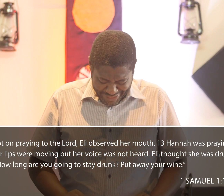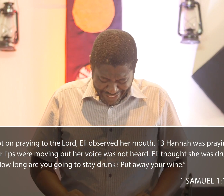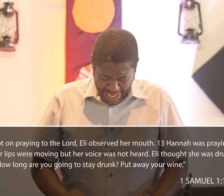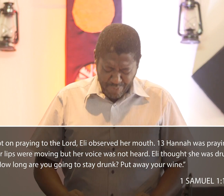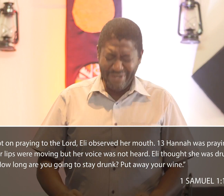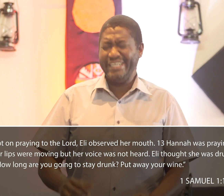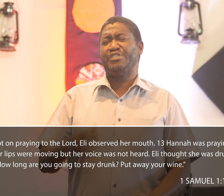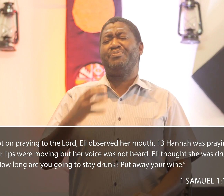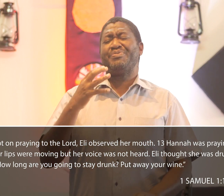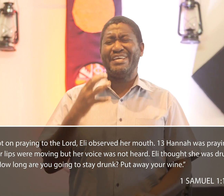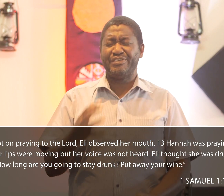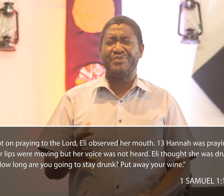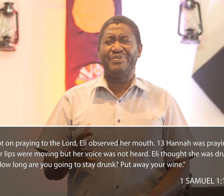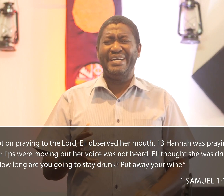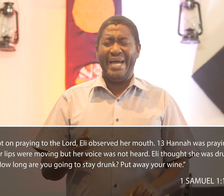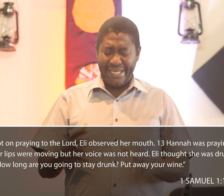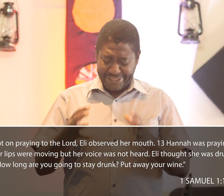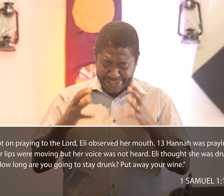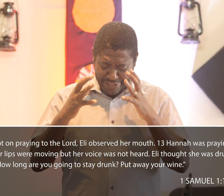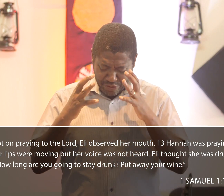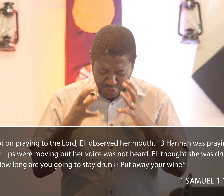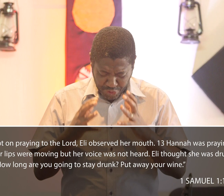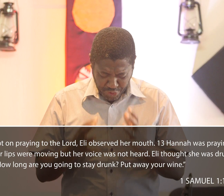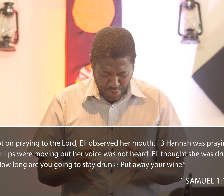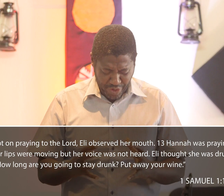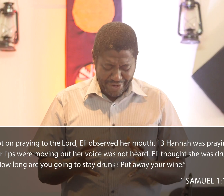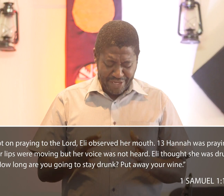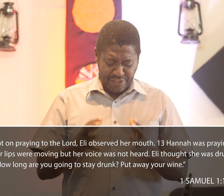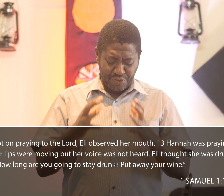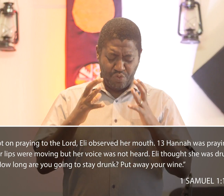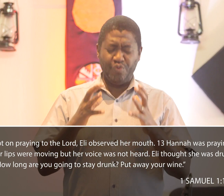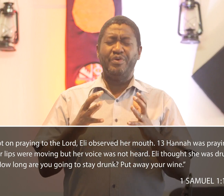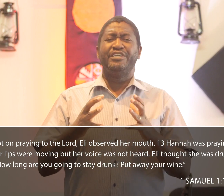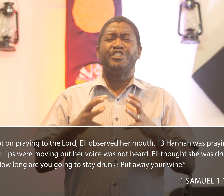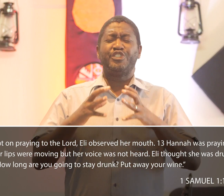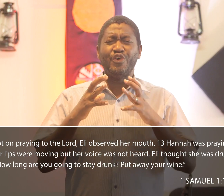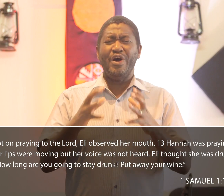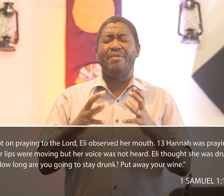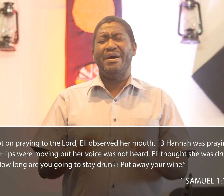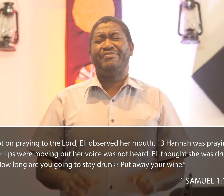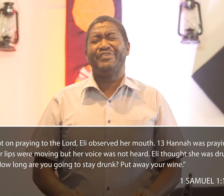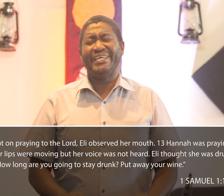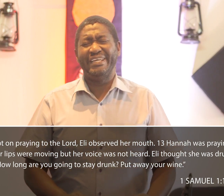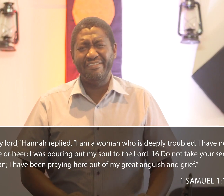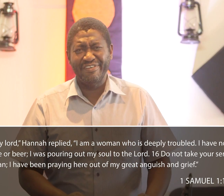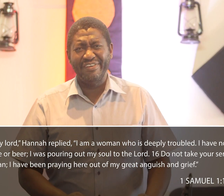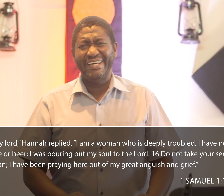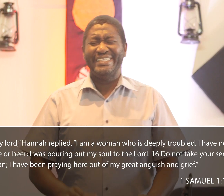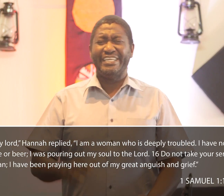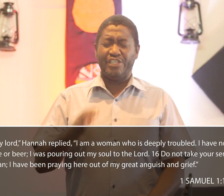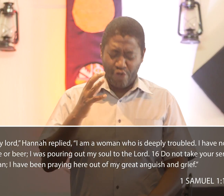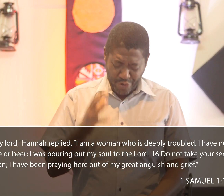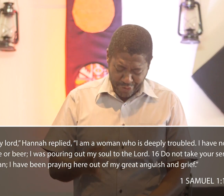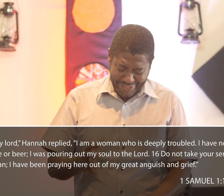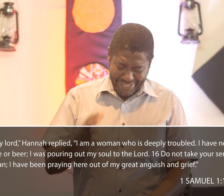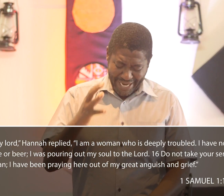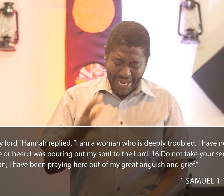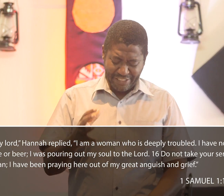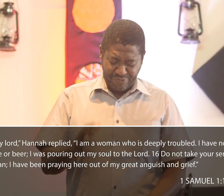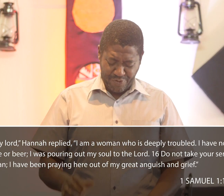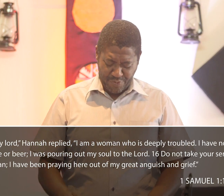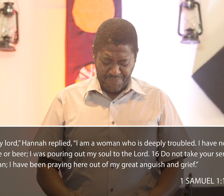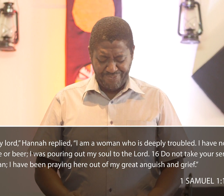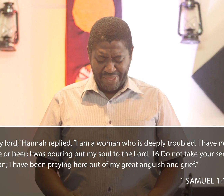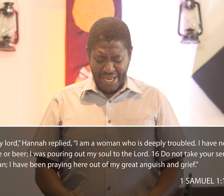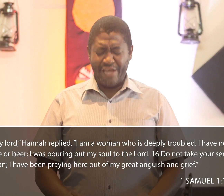who is willing? Are you willing to pray through until you soar through, soar above to the level that God